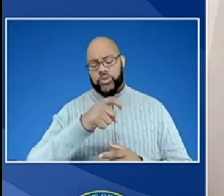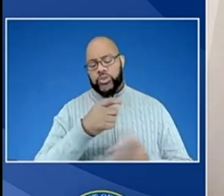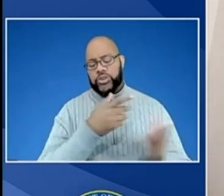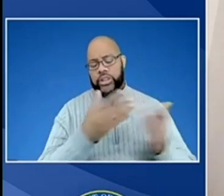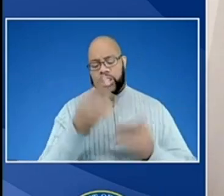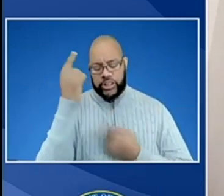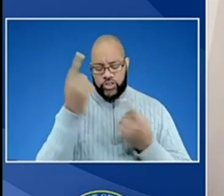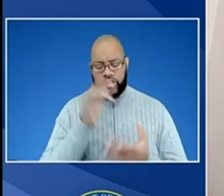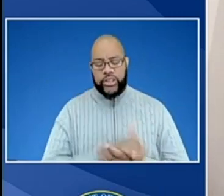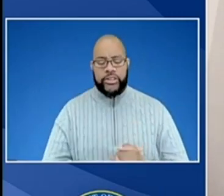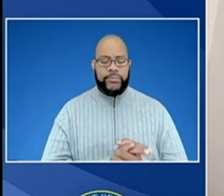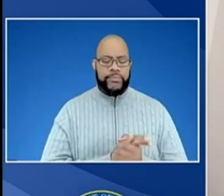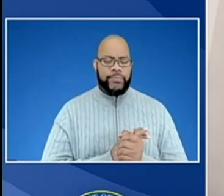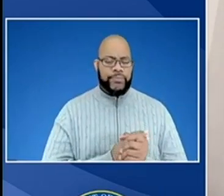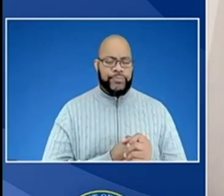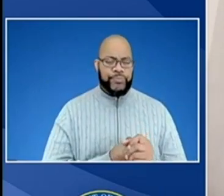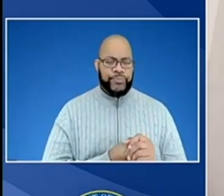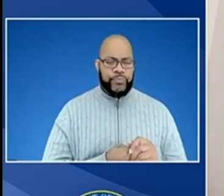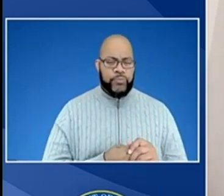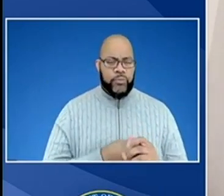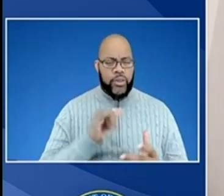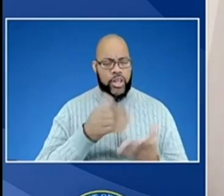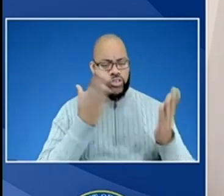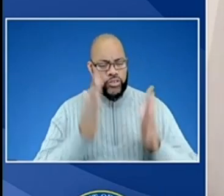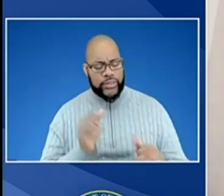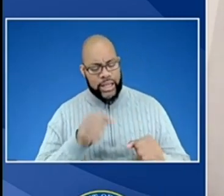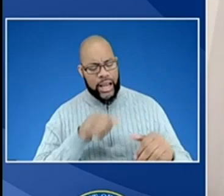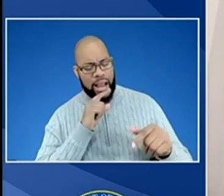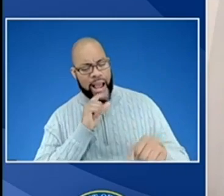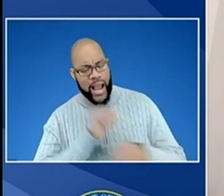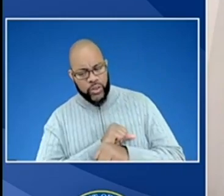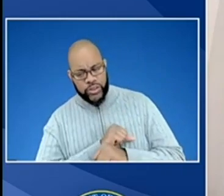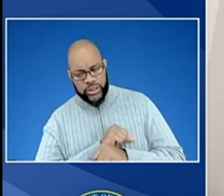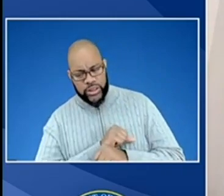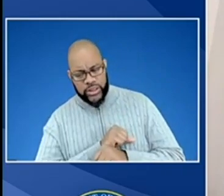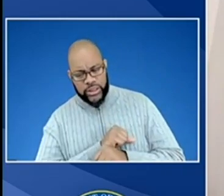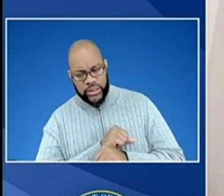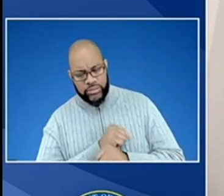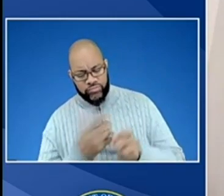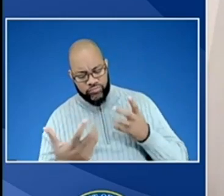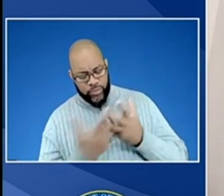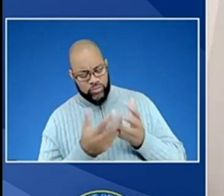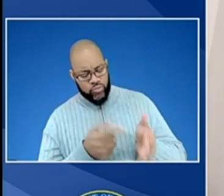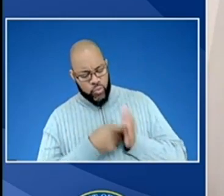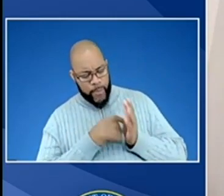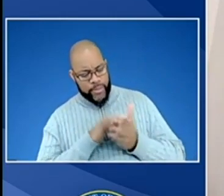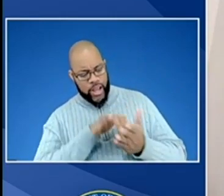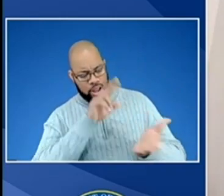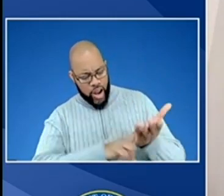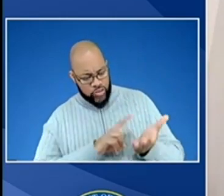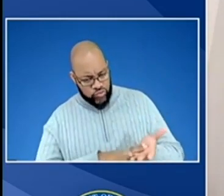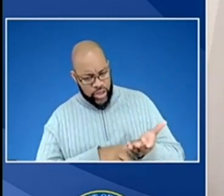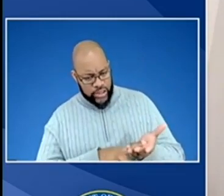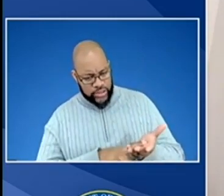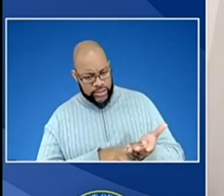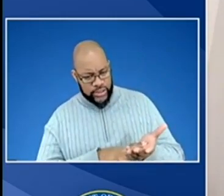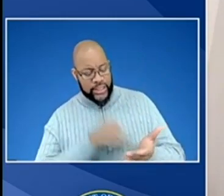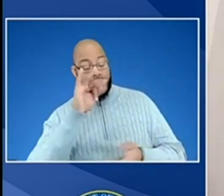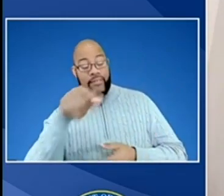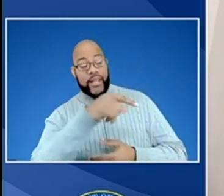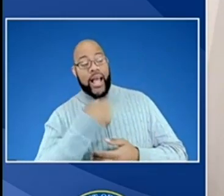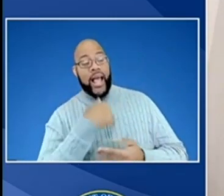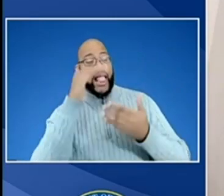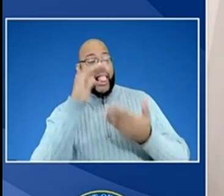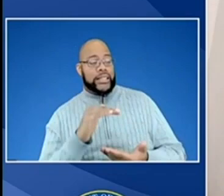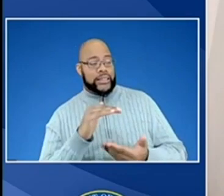consideration, would servicers be able to actually meet the requirements of their contract and service borrowers if they had less